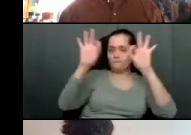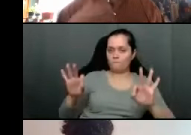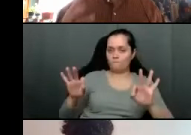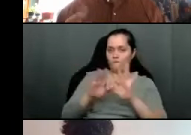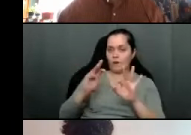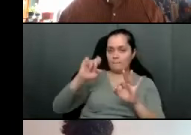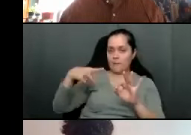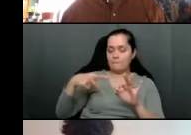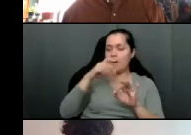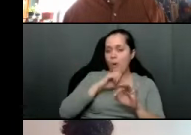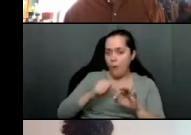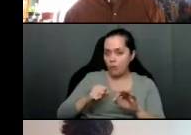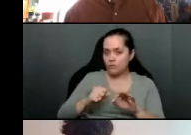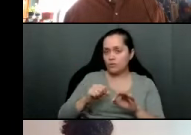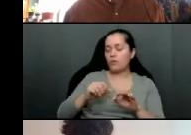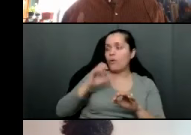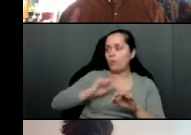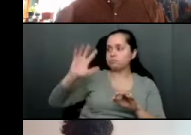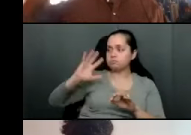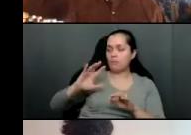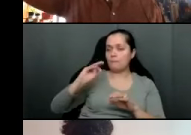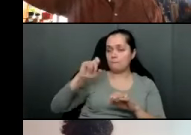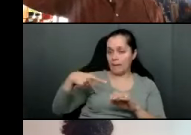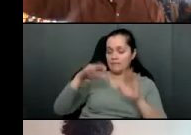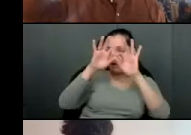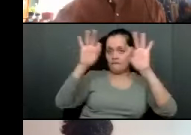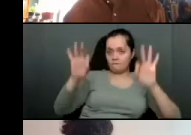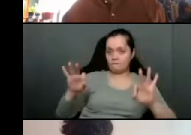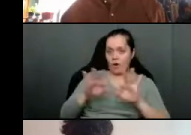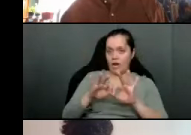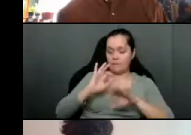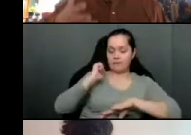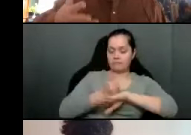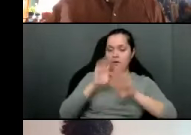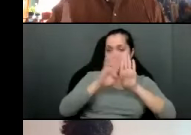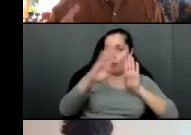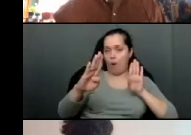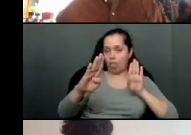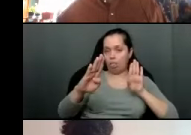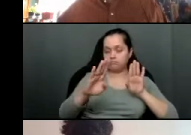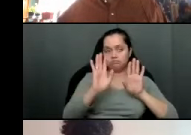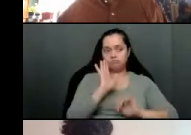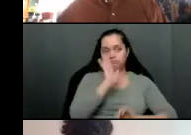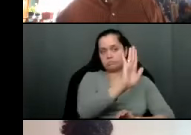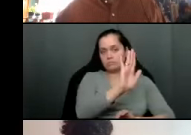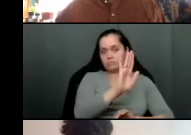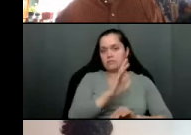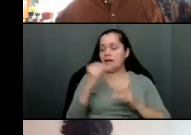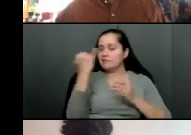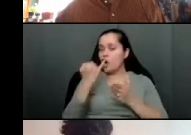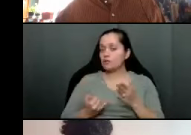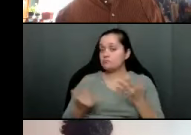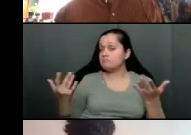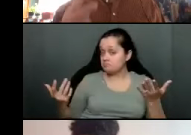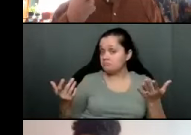especially older or antique maps, sometimes are framed and put on walls as art.